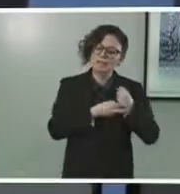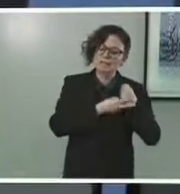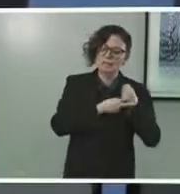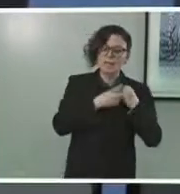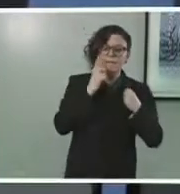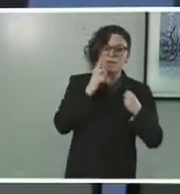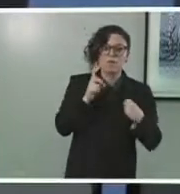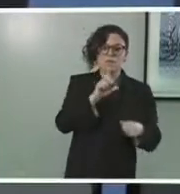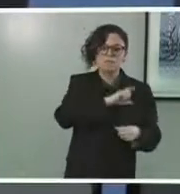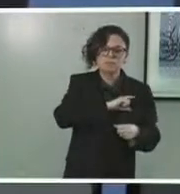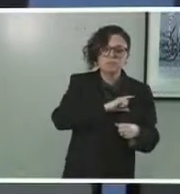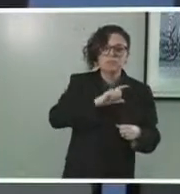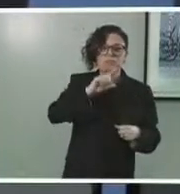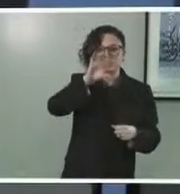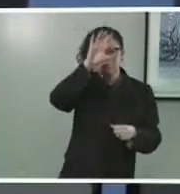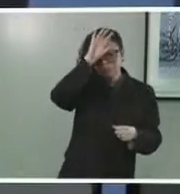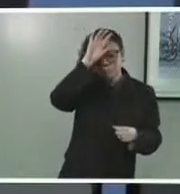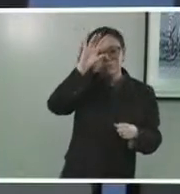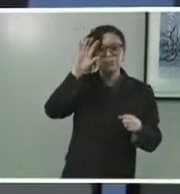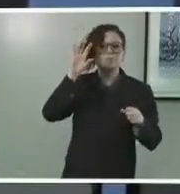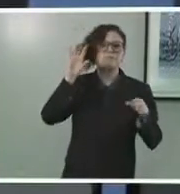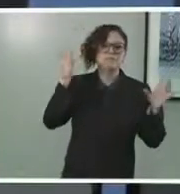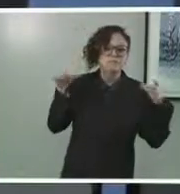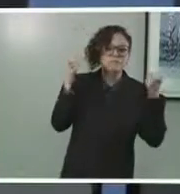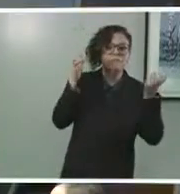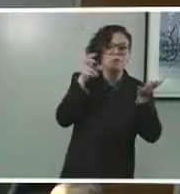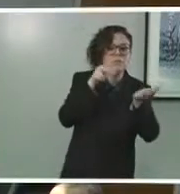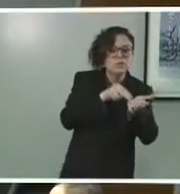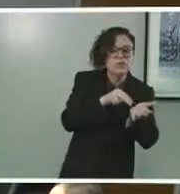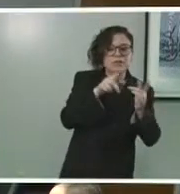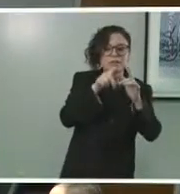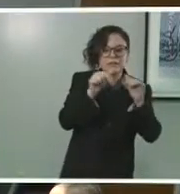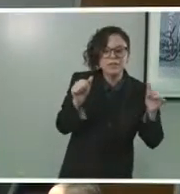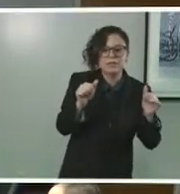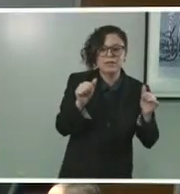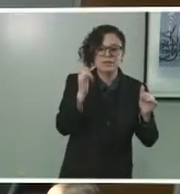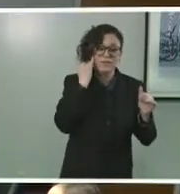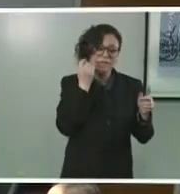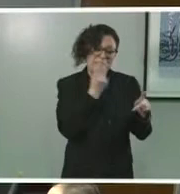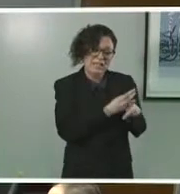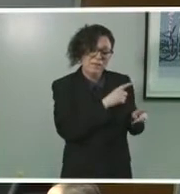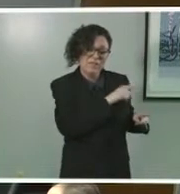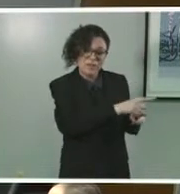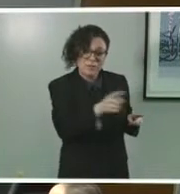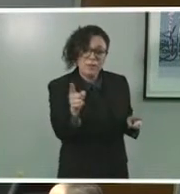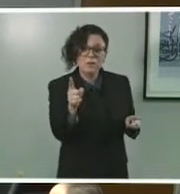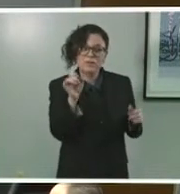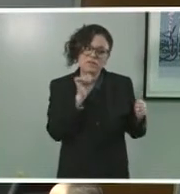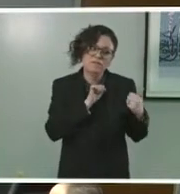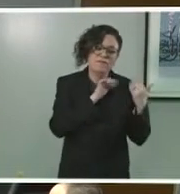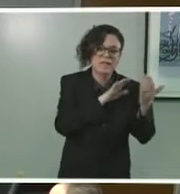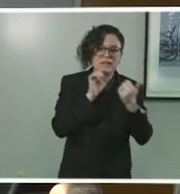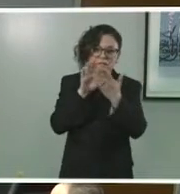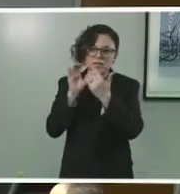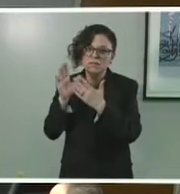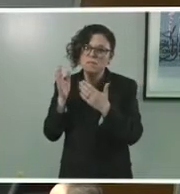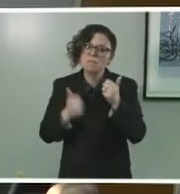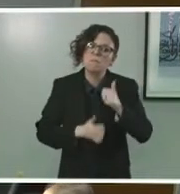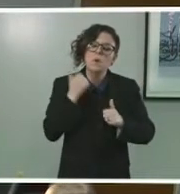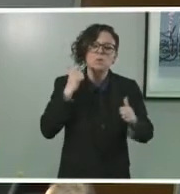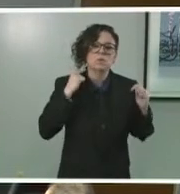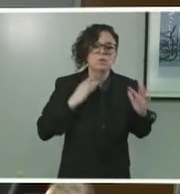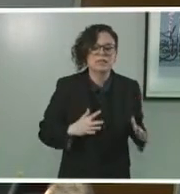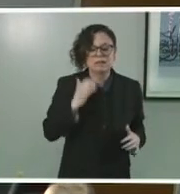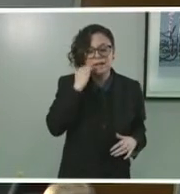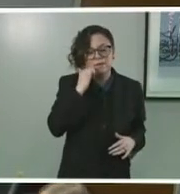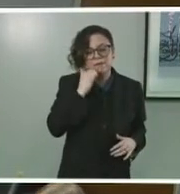responders. I know there's a great need for that, so the more that we could keep that with the people who are facing this risk every day, the better. Right.